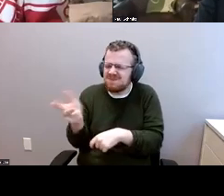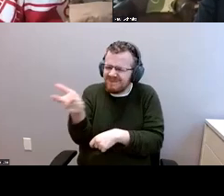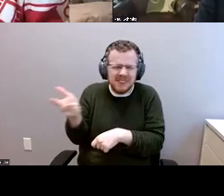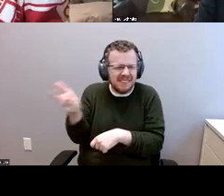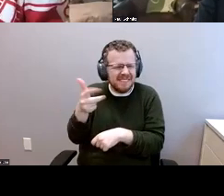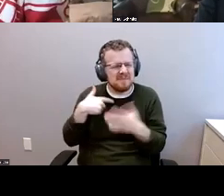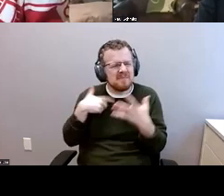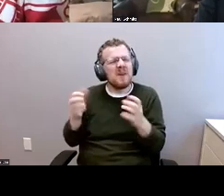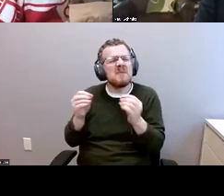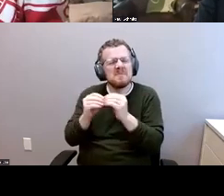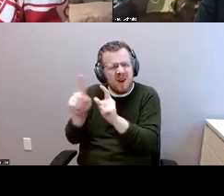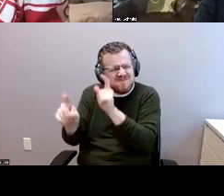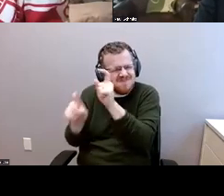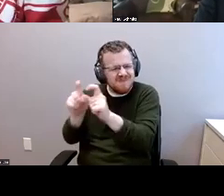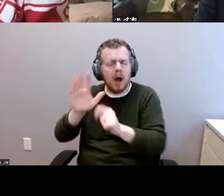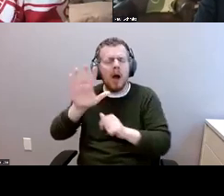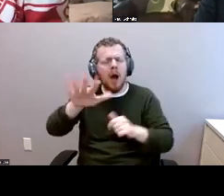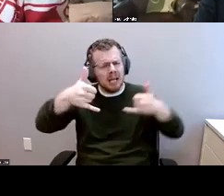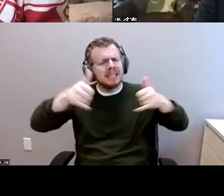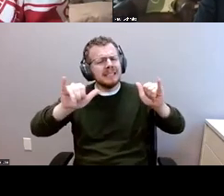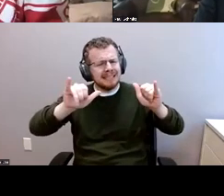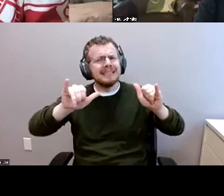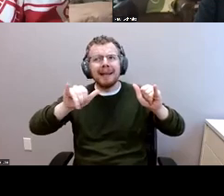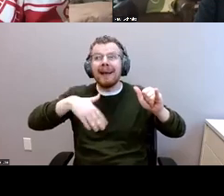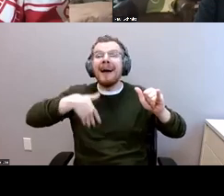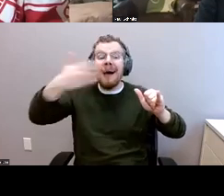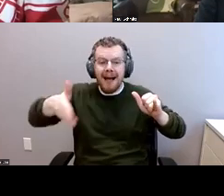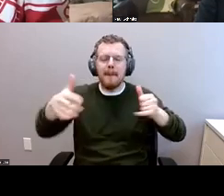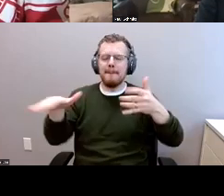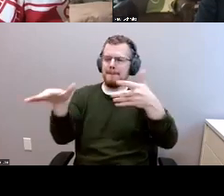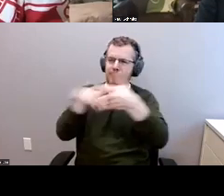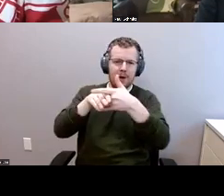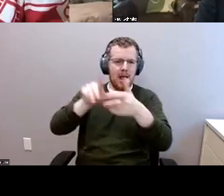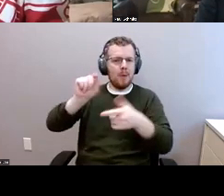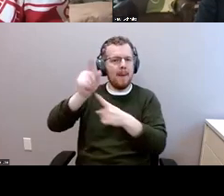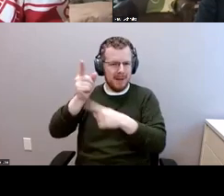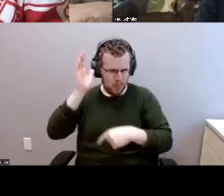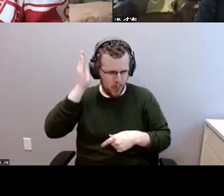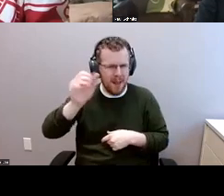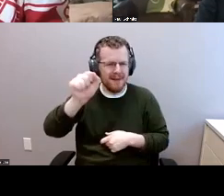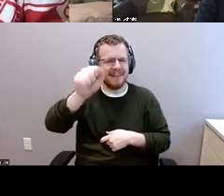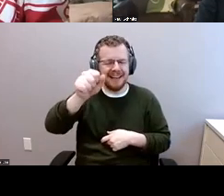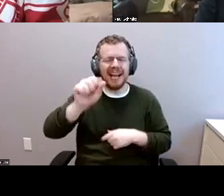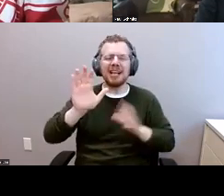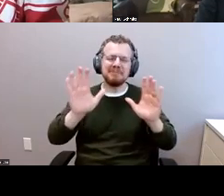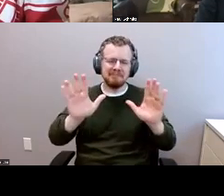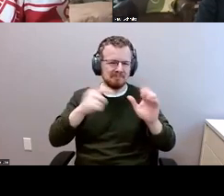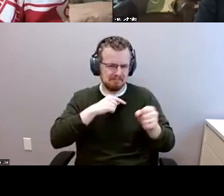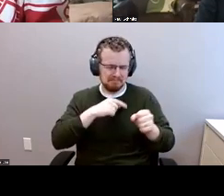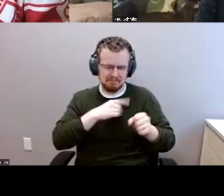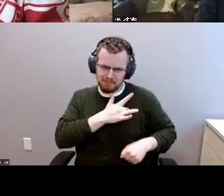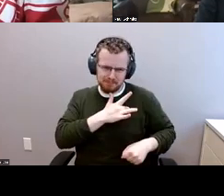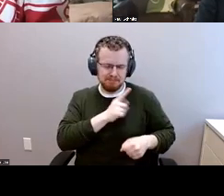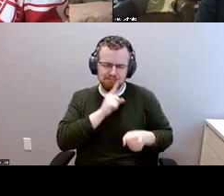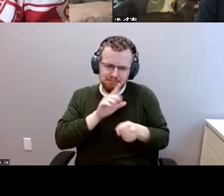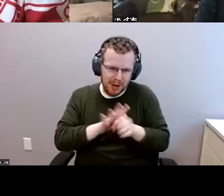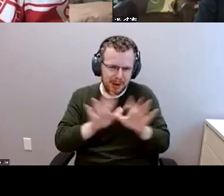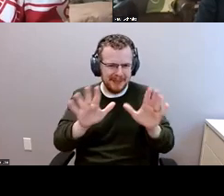Paul. You will still get a 20-minute break before your next session, I promise. So thank you for your